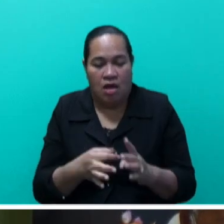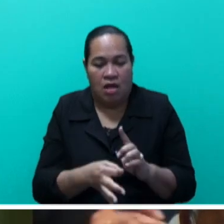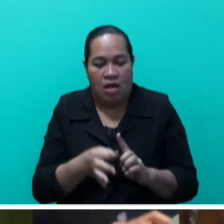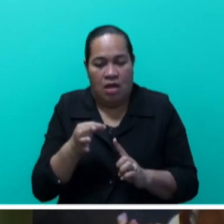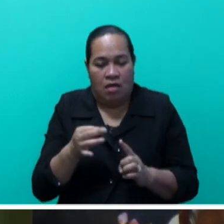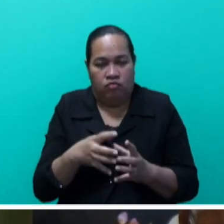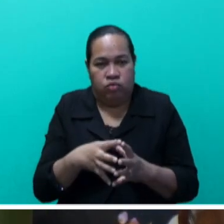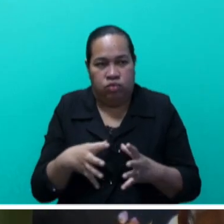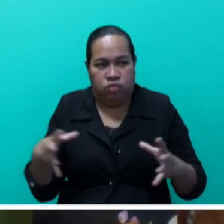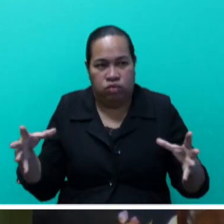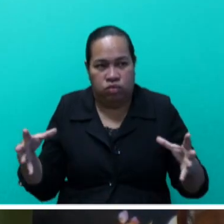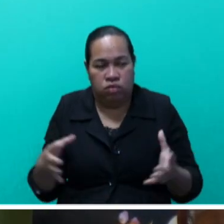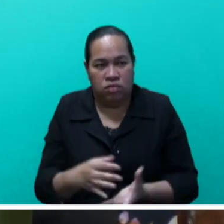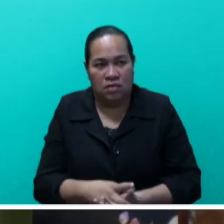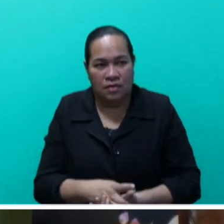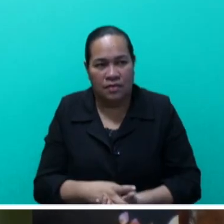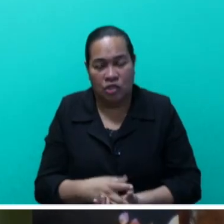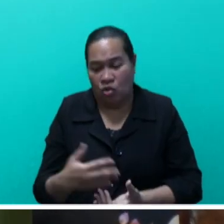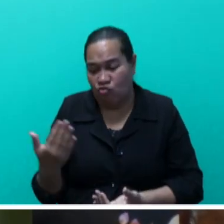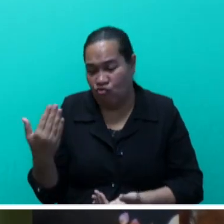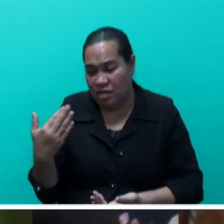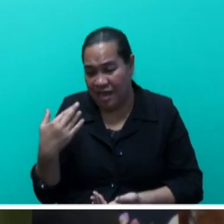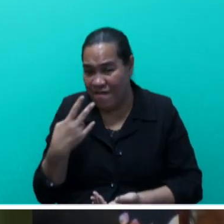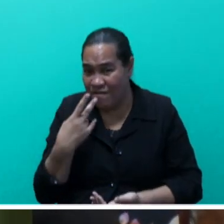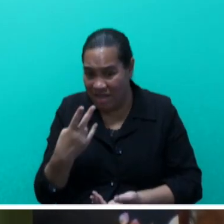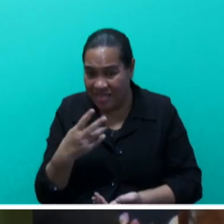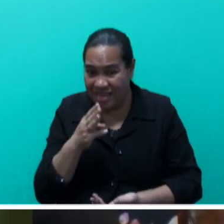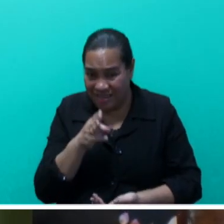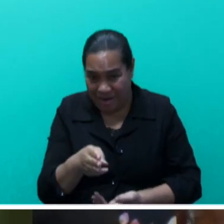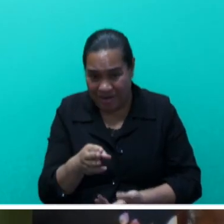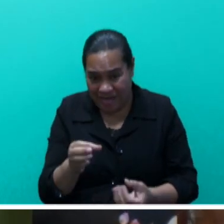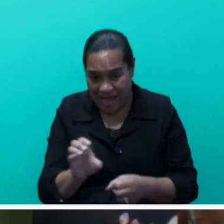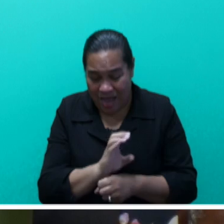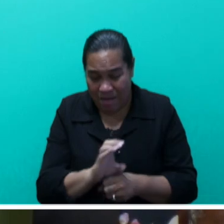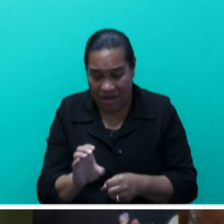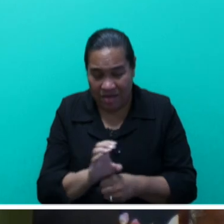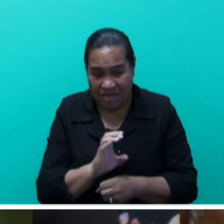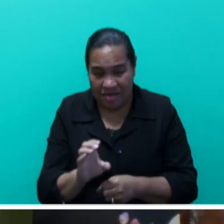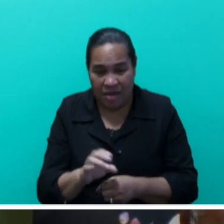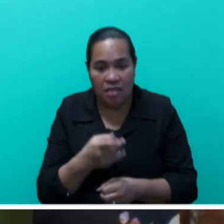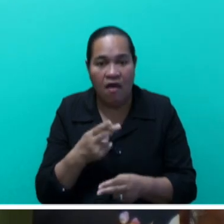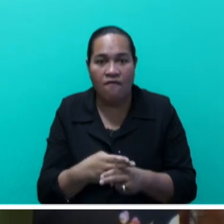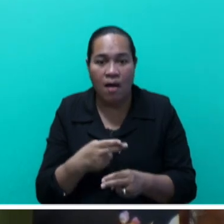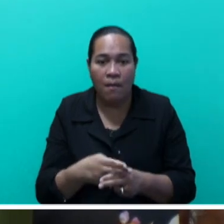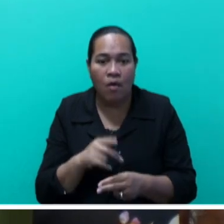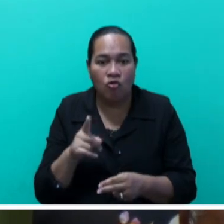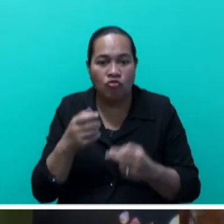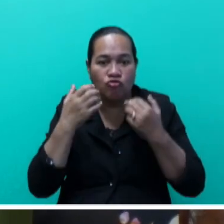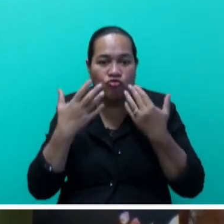product. And a recent visit to Mr. Baneo's farm has shown